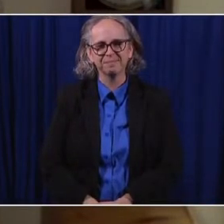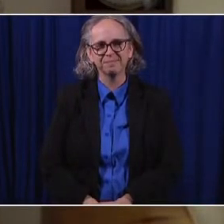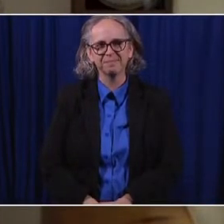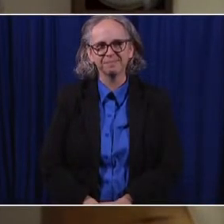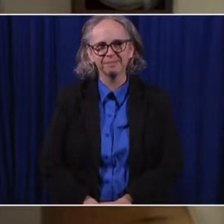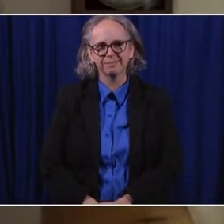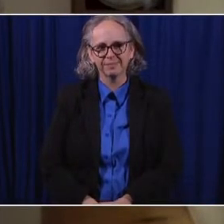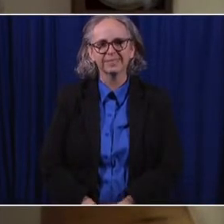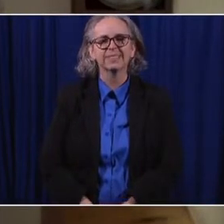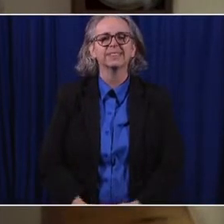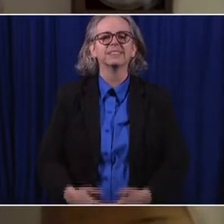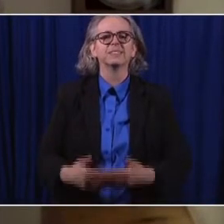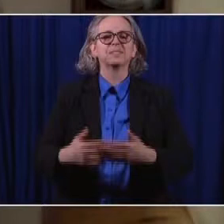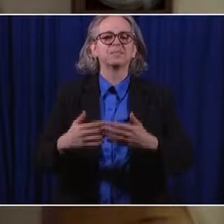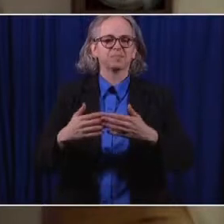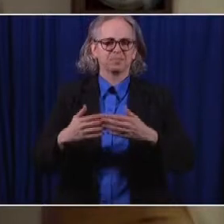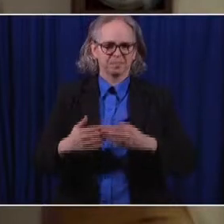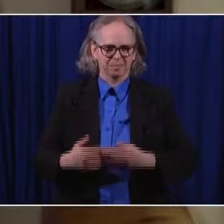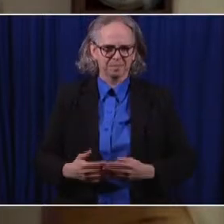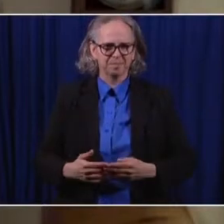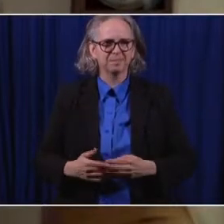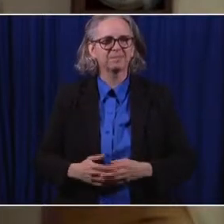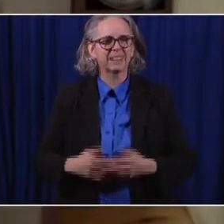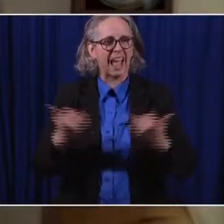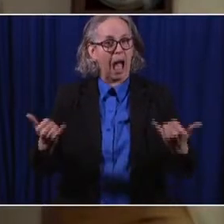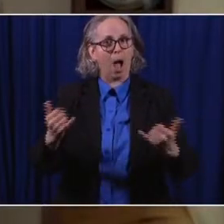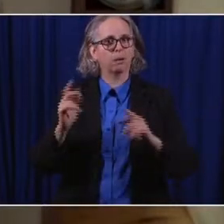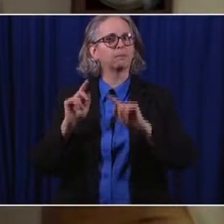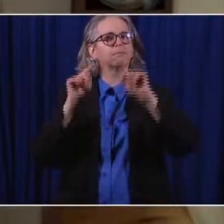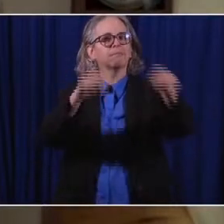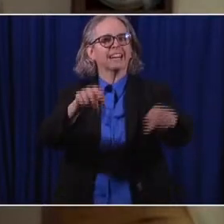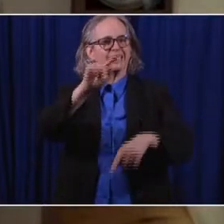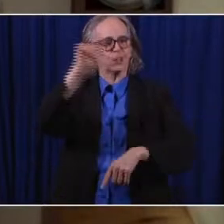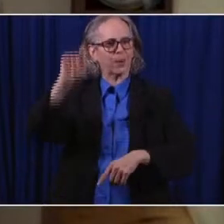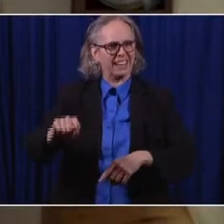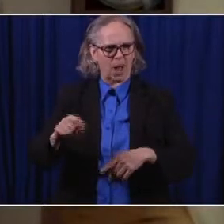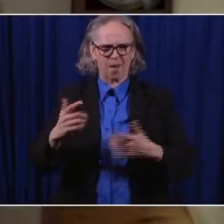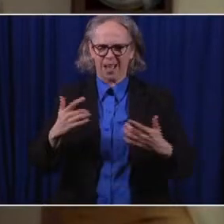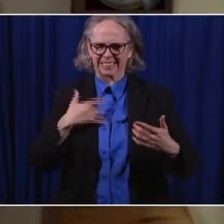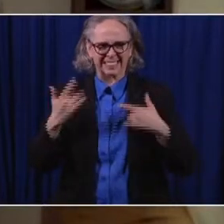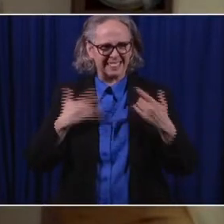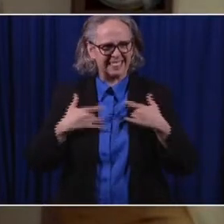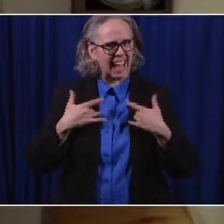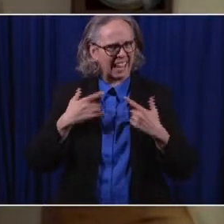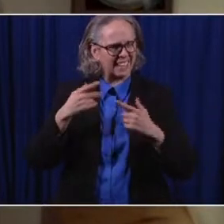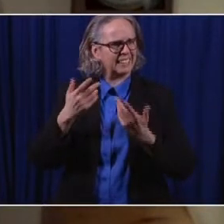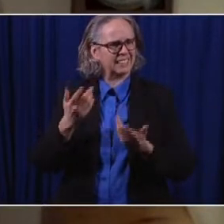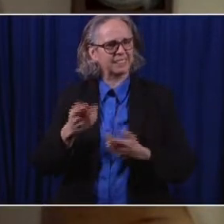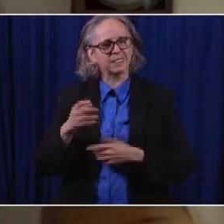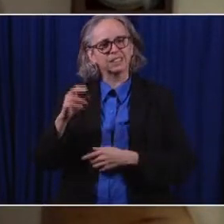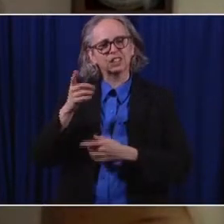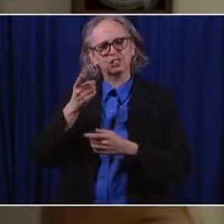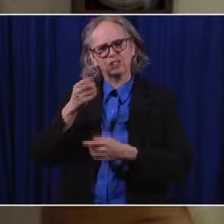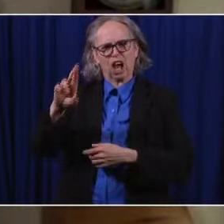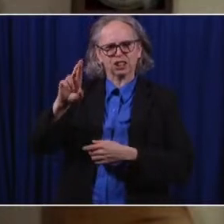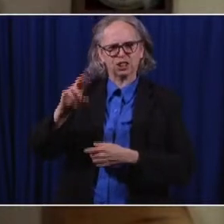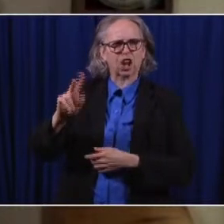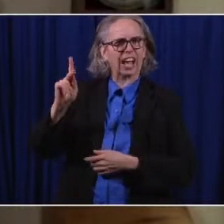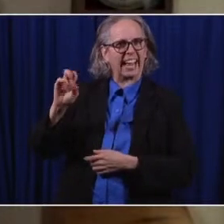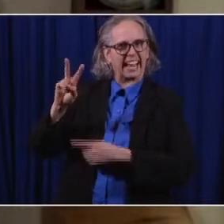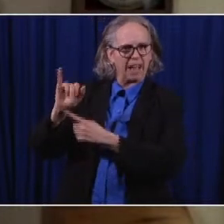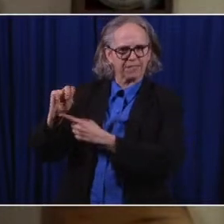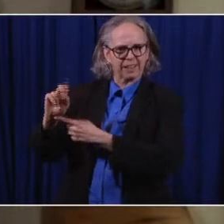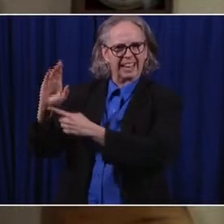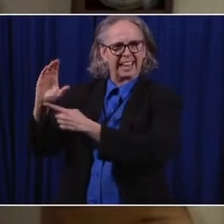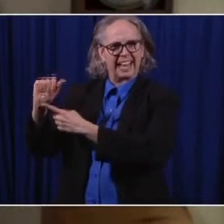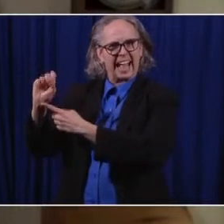So let's go to Toledo, an exciting day in Toledo. Joining us is Dr. Kevin Casey, Chief Clinical Officer of Mercy